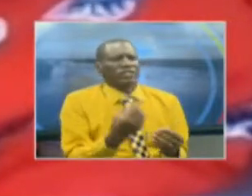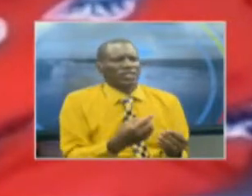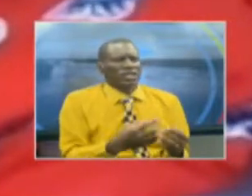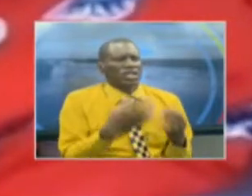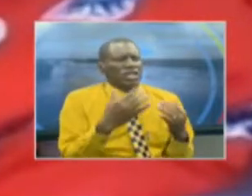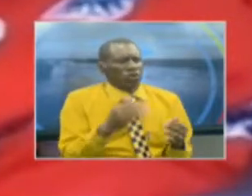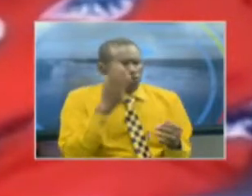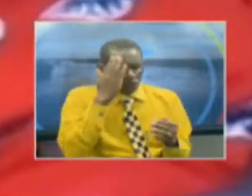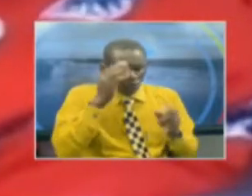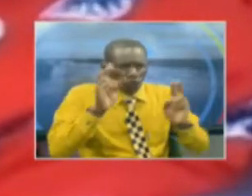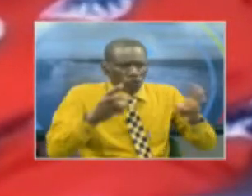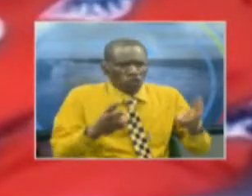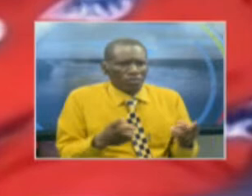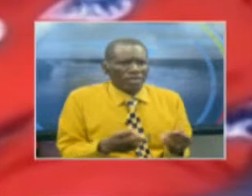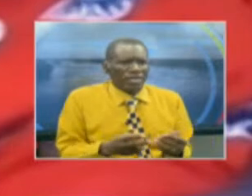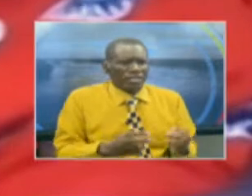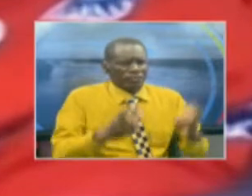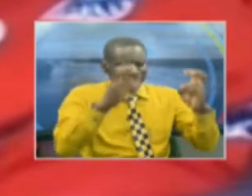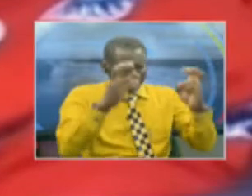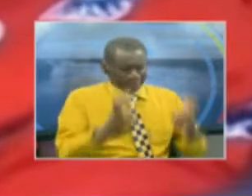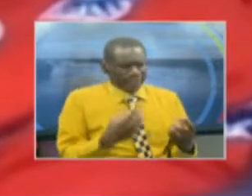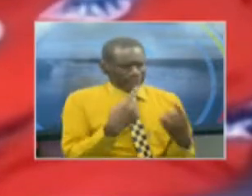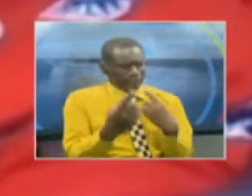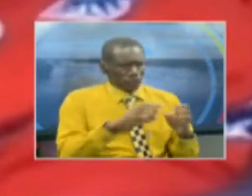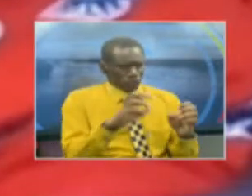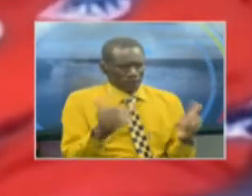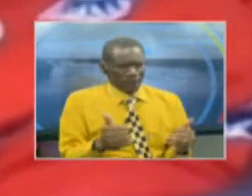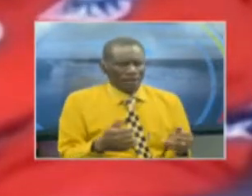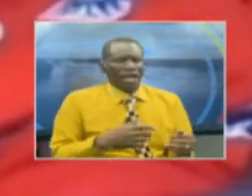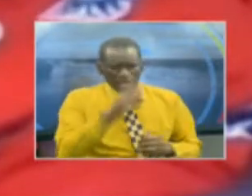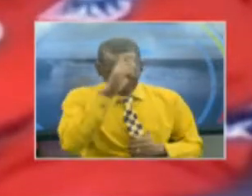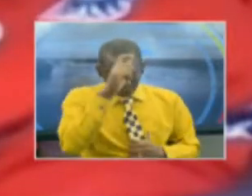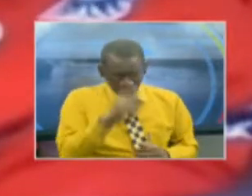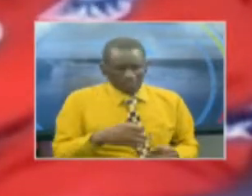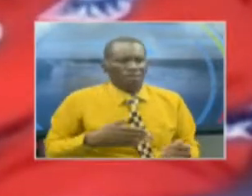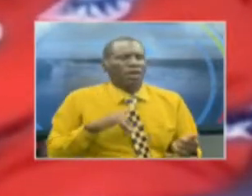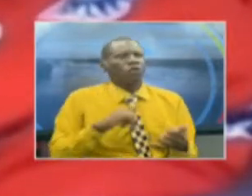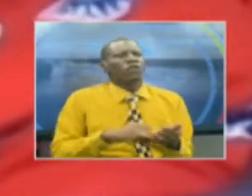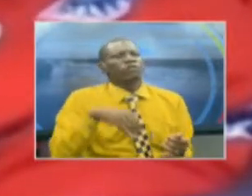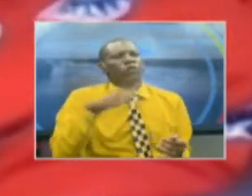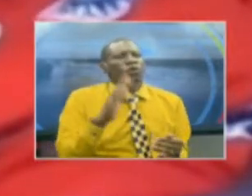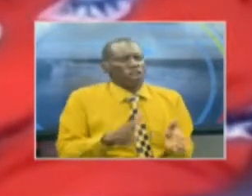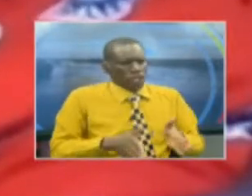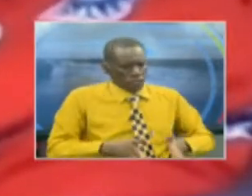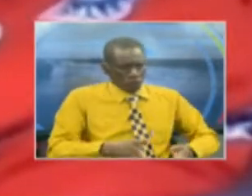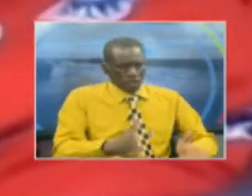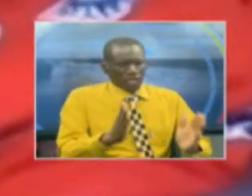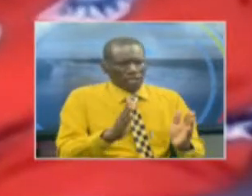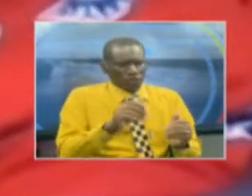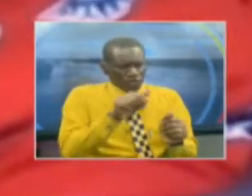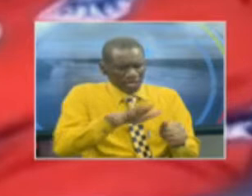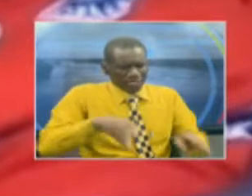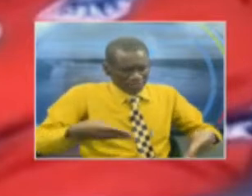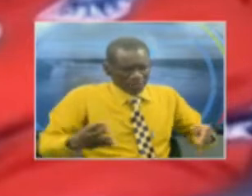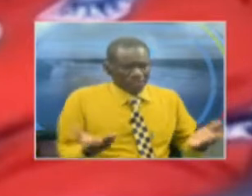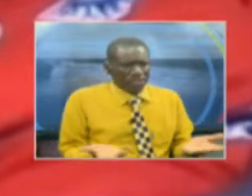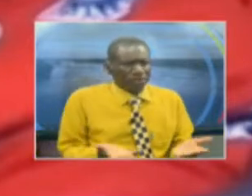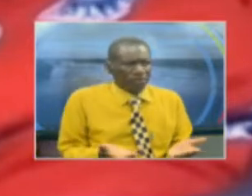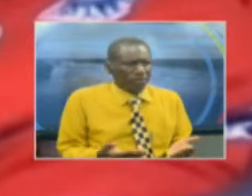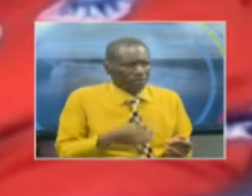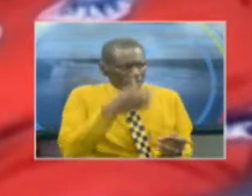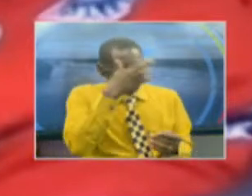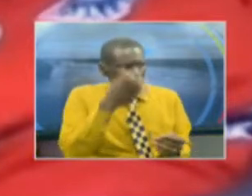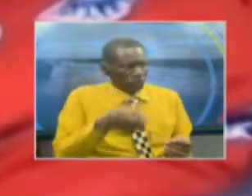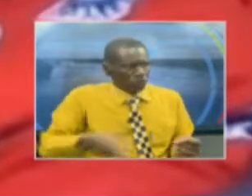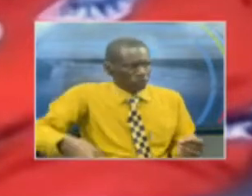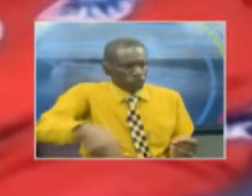we normally sit down and talk. And I respect her the way she is, because we